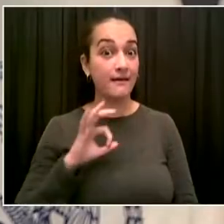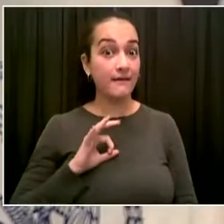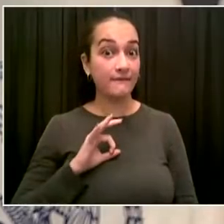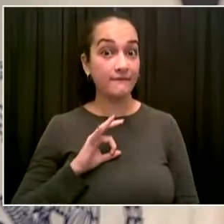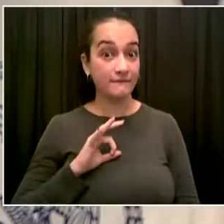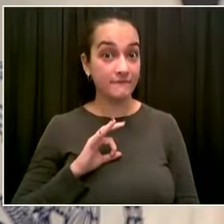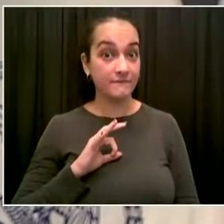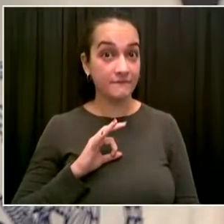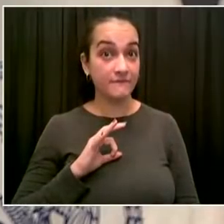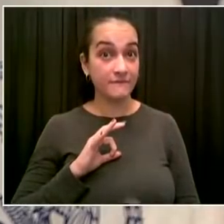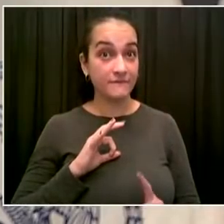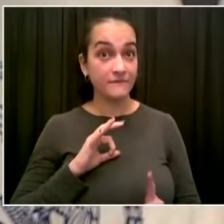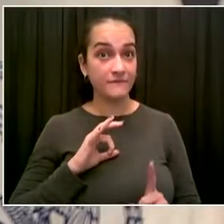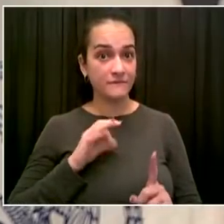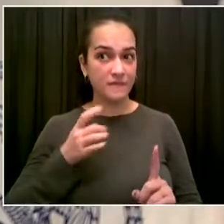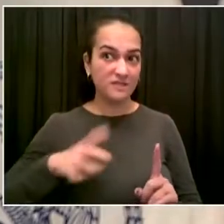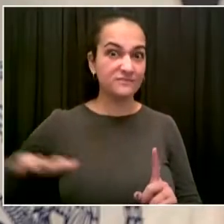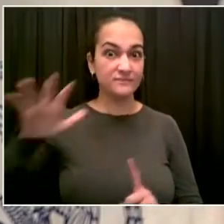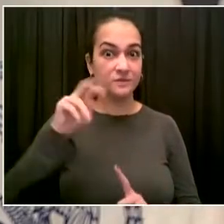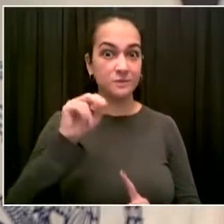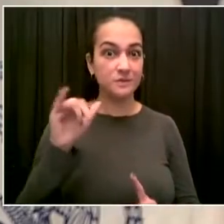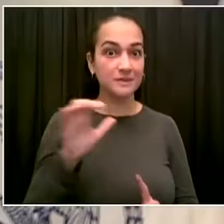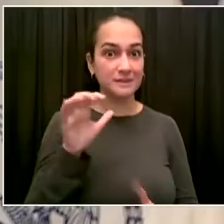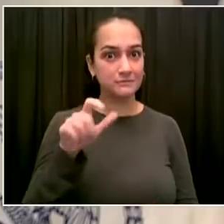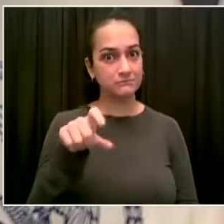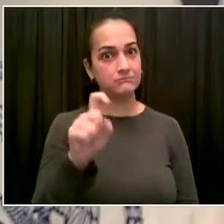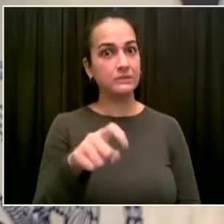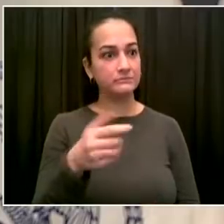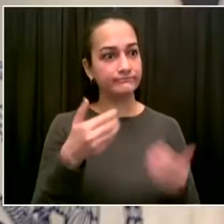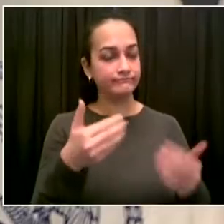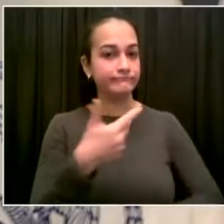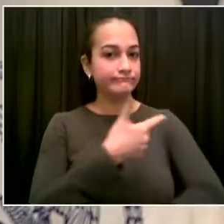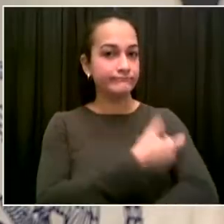corrections folks. So who are the folks? Because I think we have around